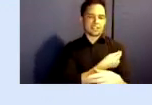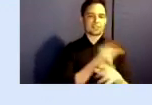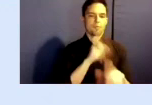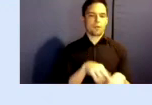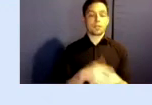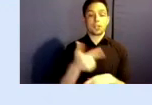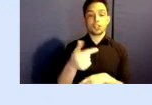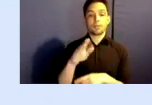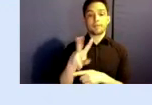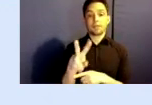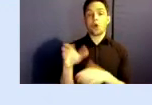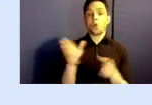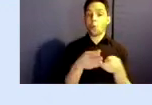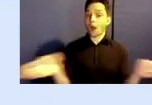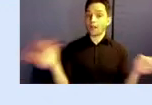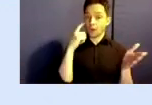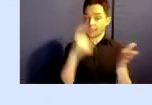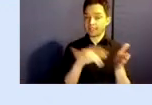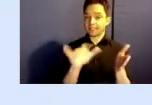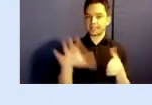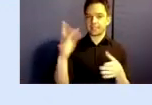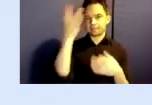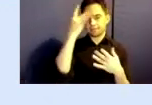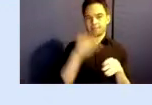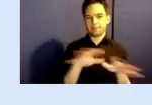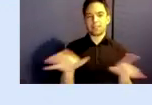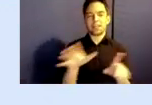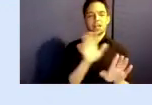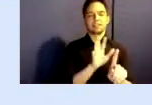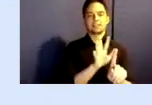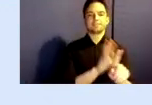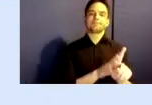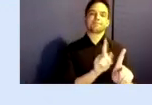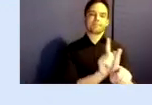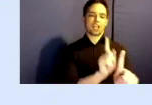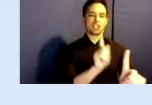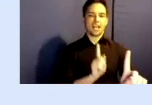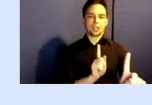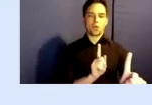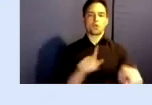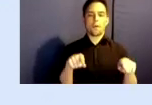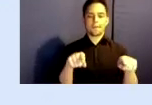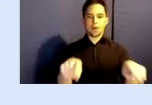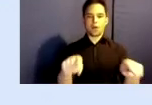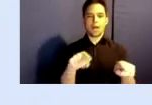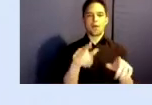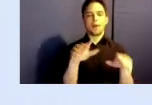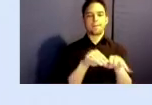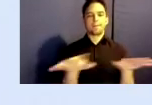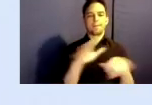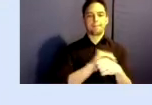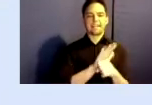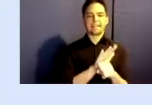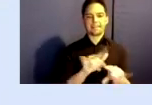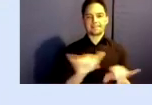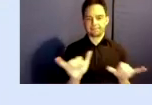GBV has been widely recognized as a pandemic, shadow pandemic, or also parallel pandemic, we still have much work